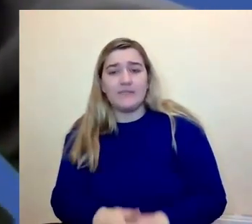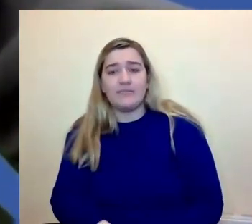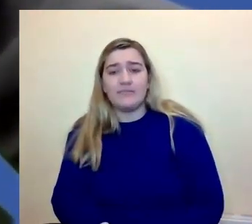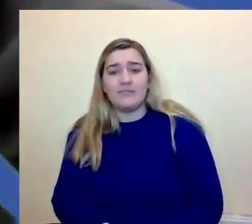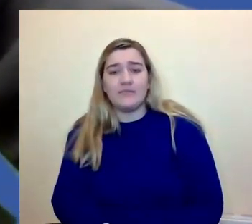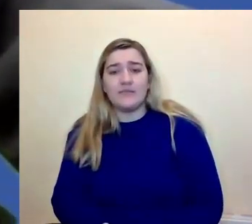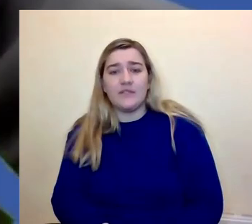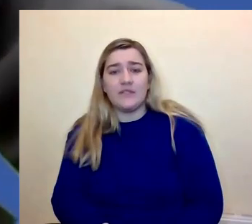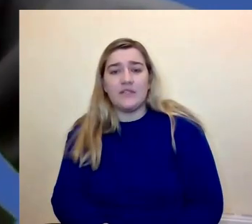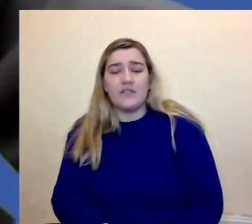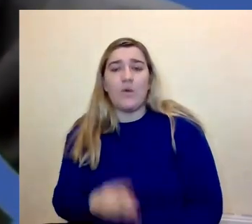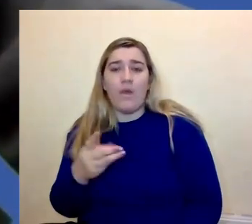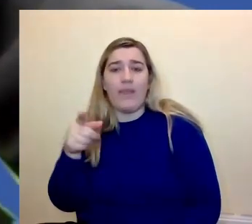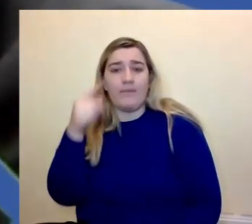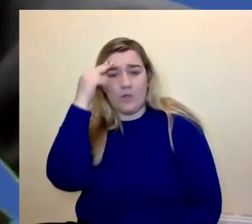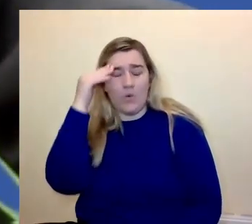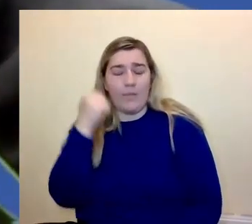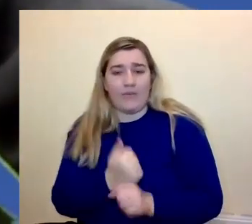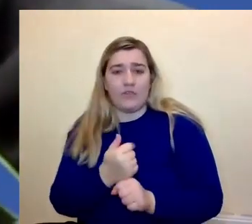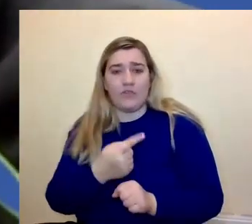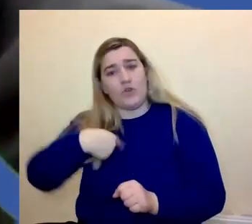They won't know what's there.